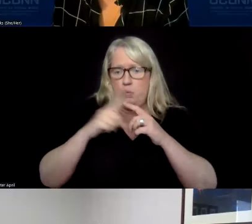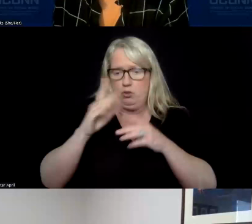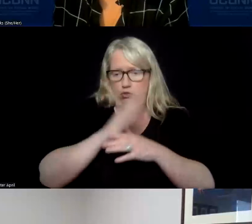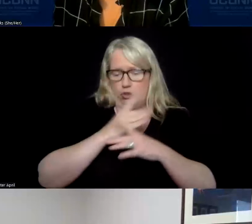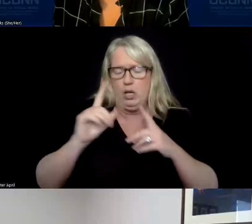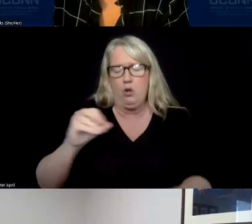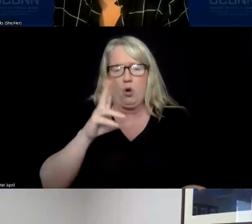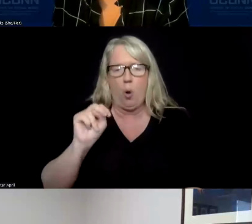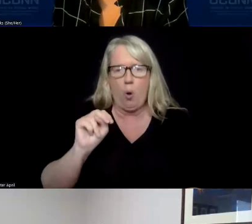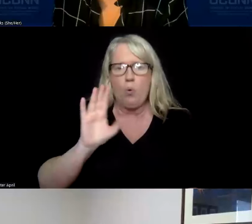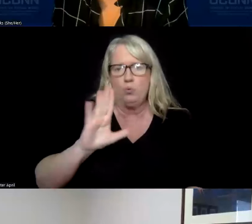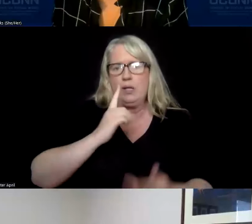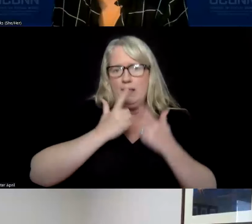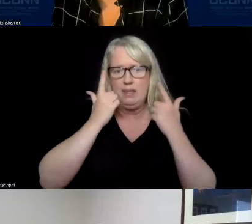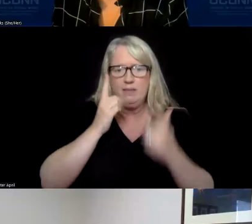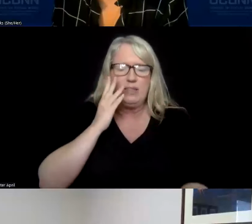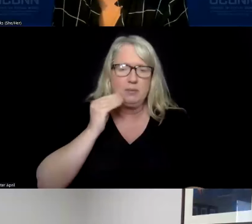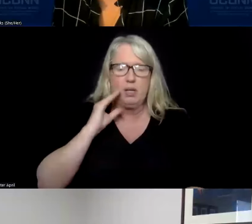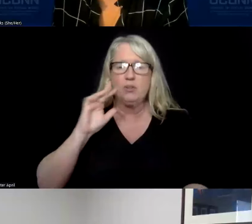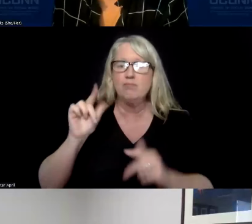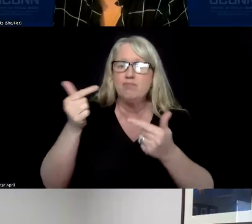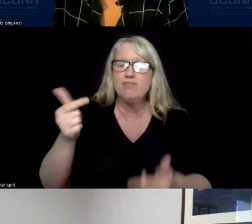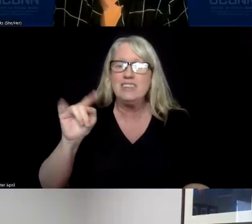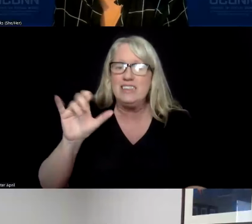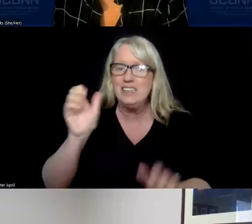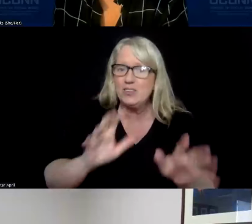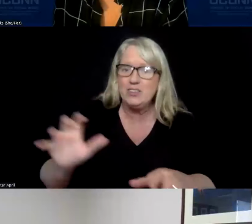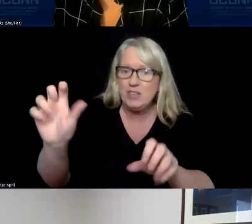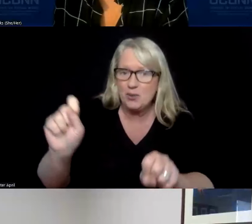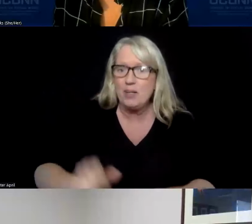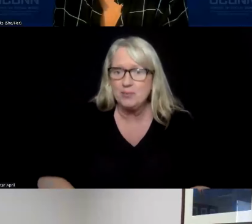own lived experience. So Tina, can you take it away?